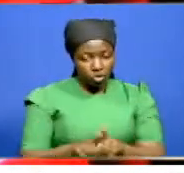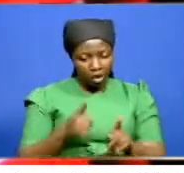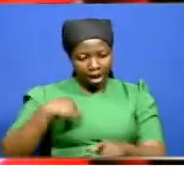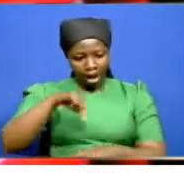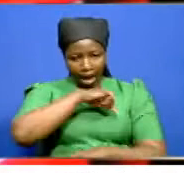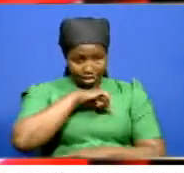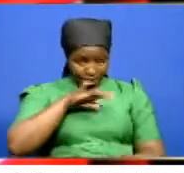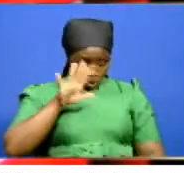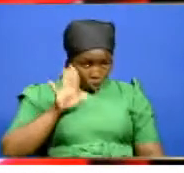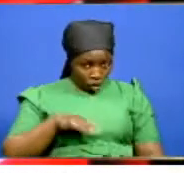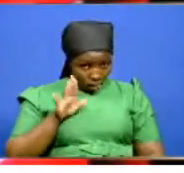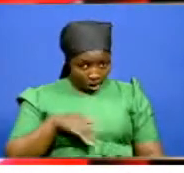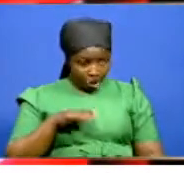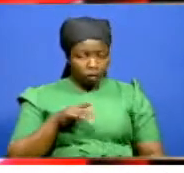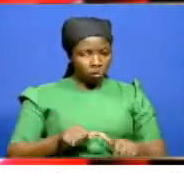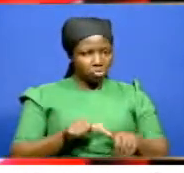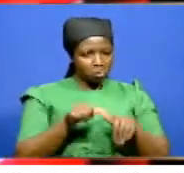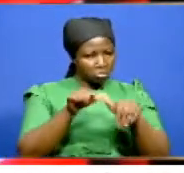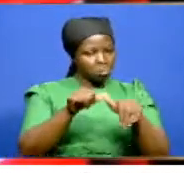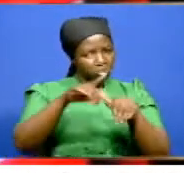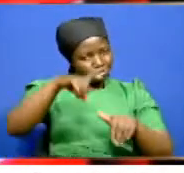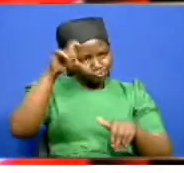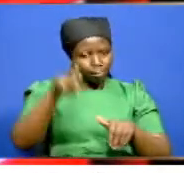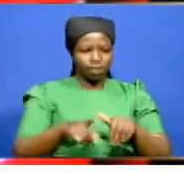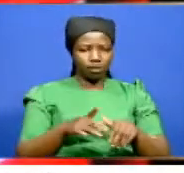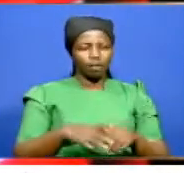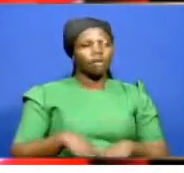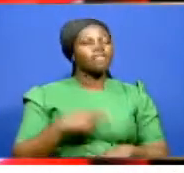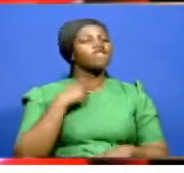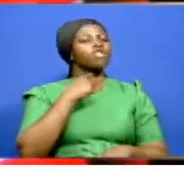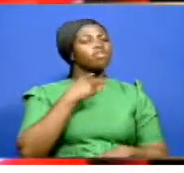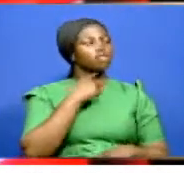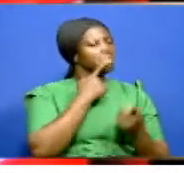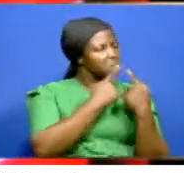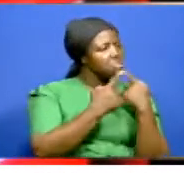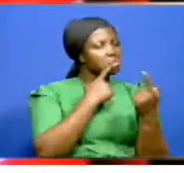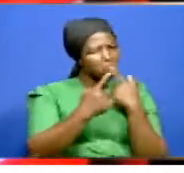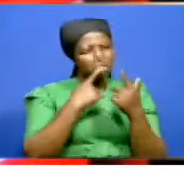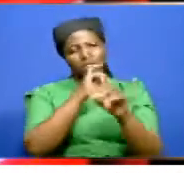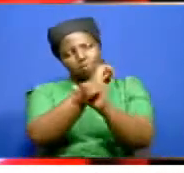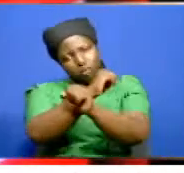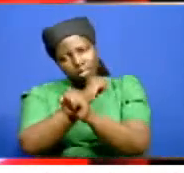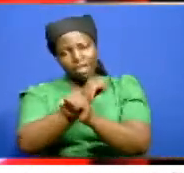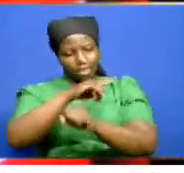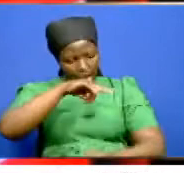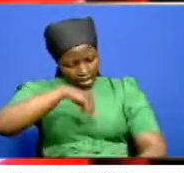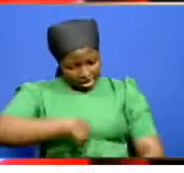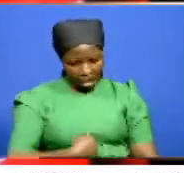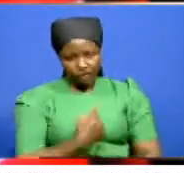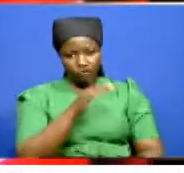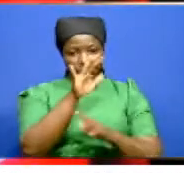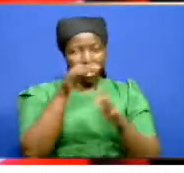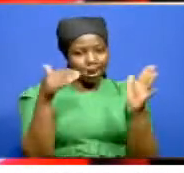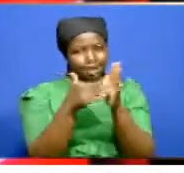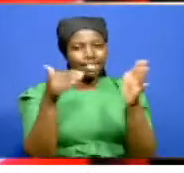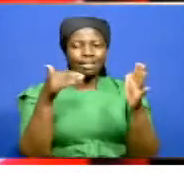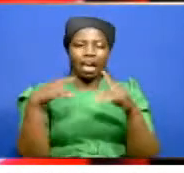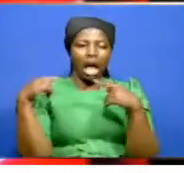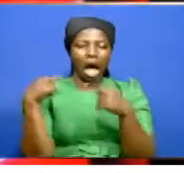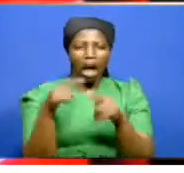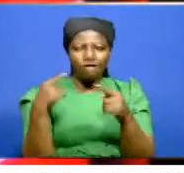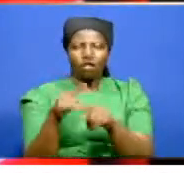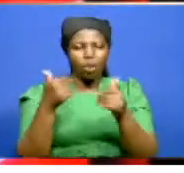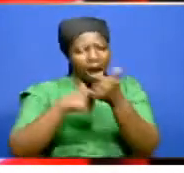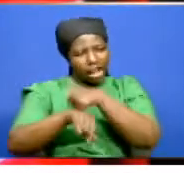women, must continue to raise our voices and protect ourselves against harmful practices such as